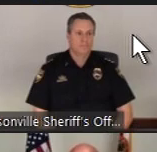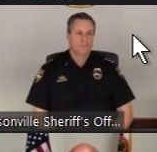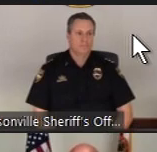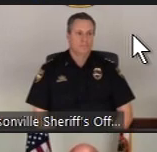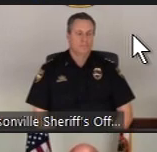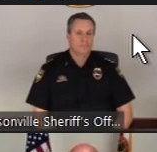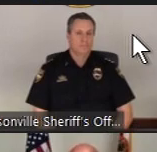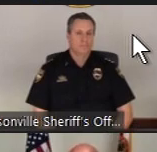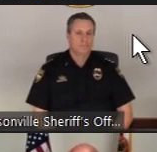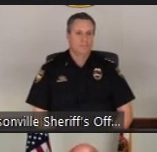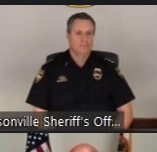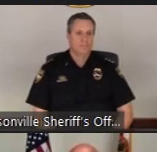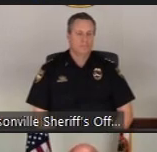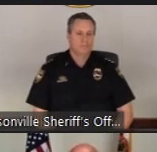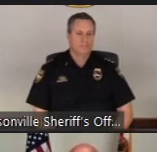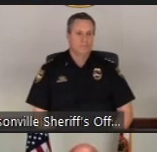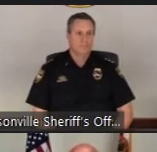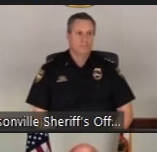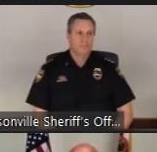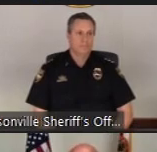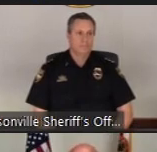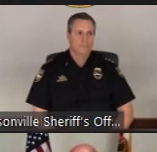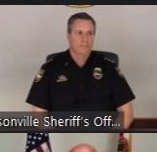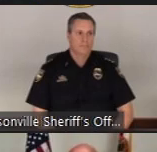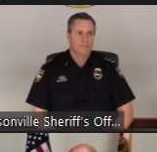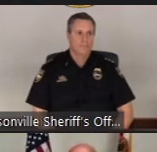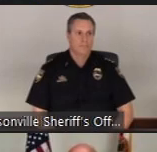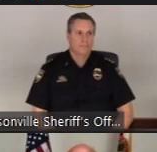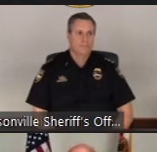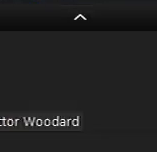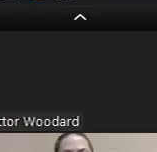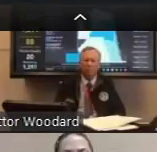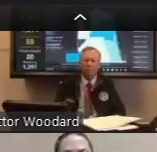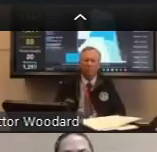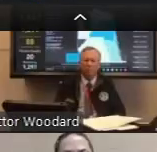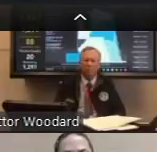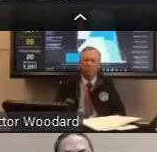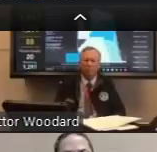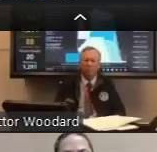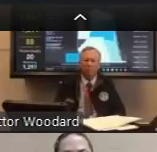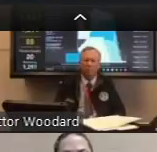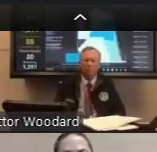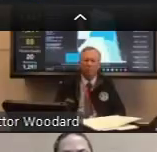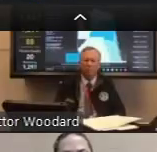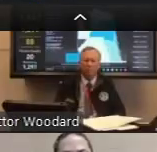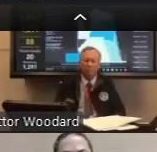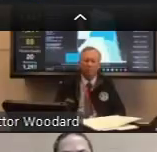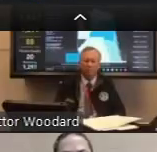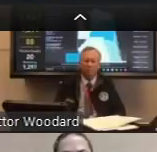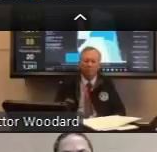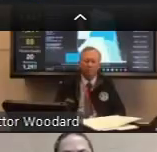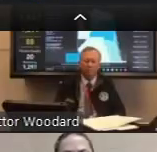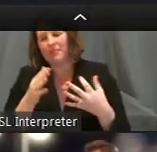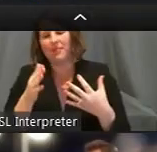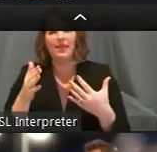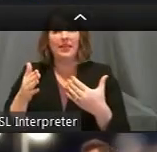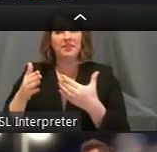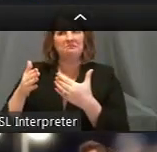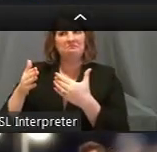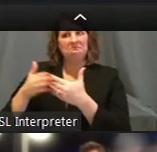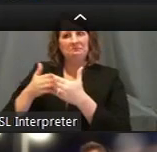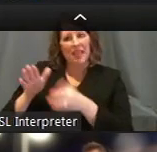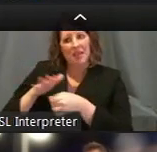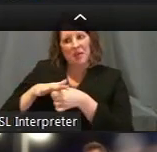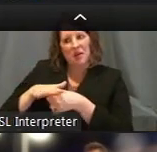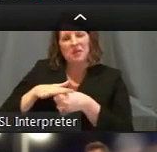Again, I want to ask folks to take care of themselves, take care of their families, their neighbors, make sure you're appropriately distancing and isolating